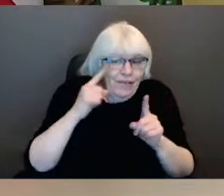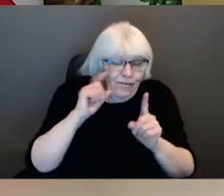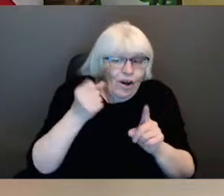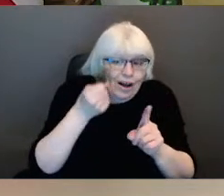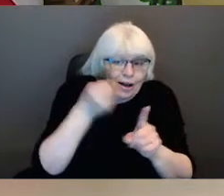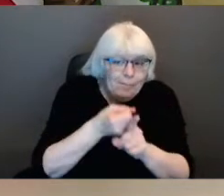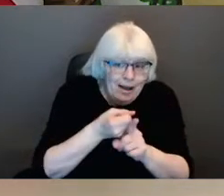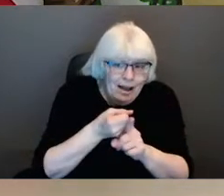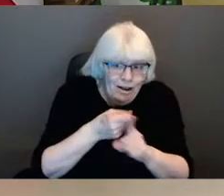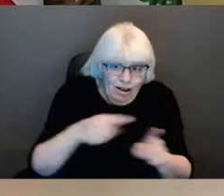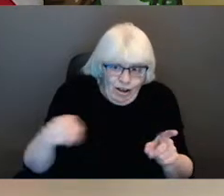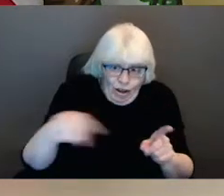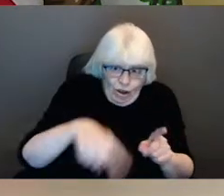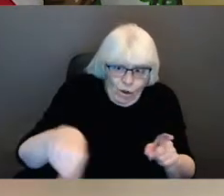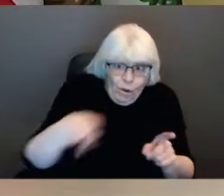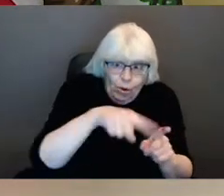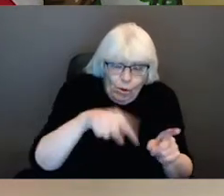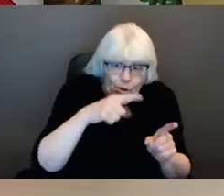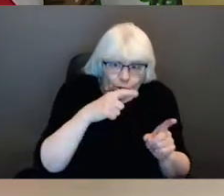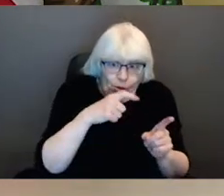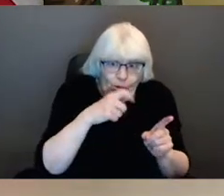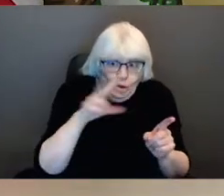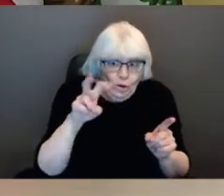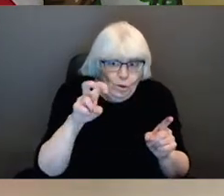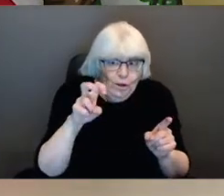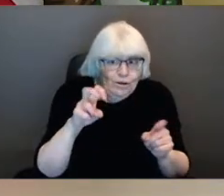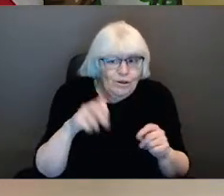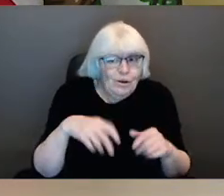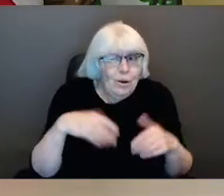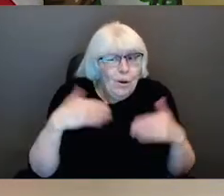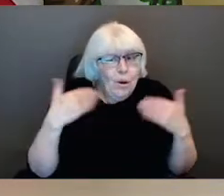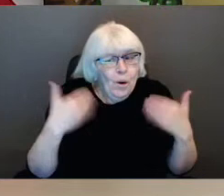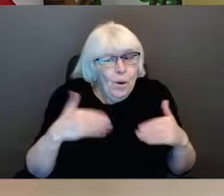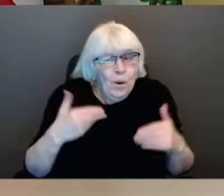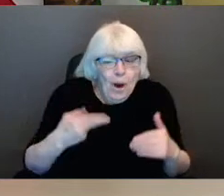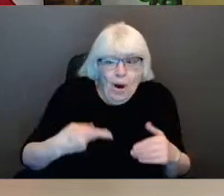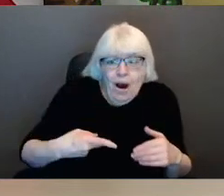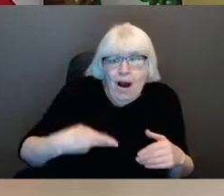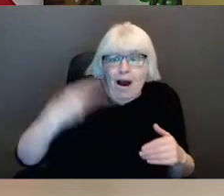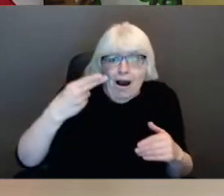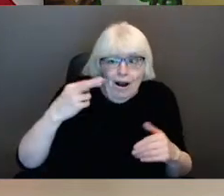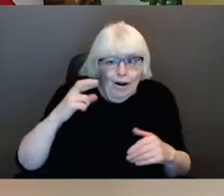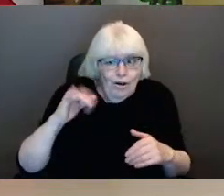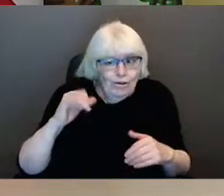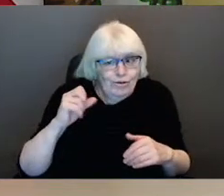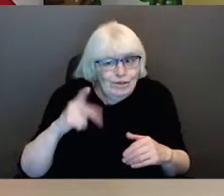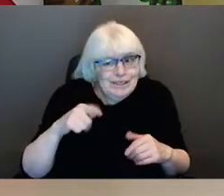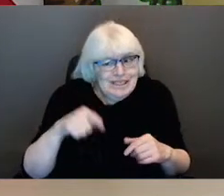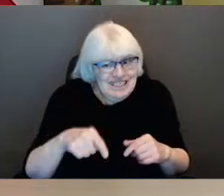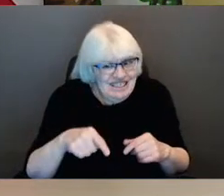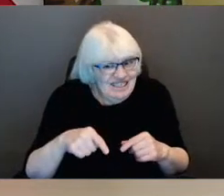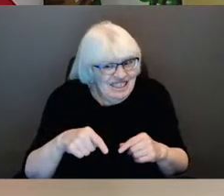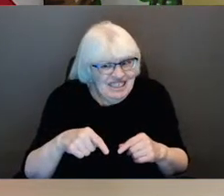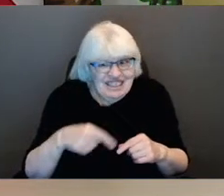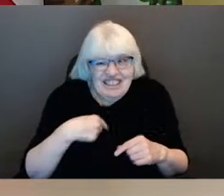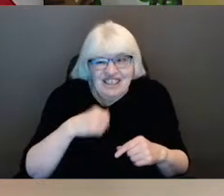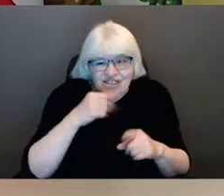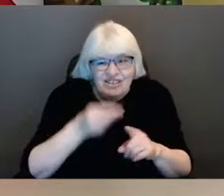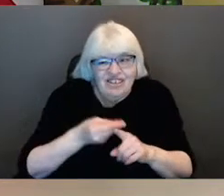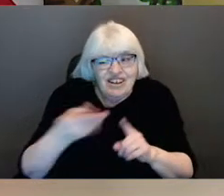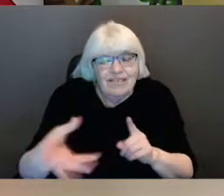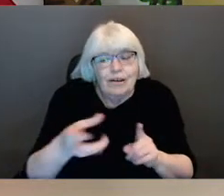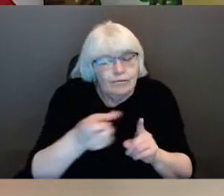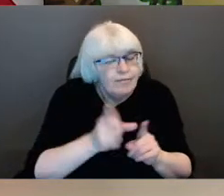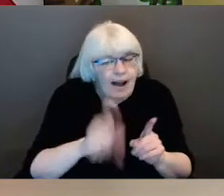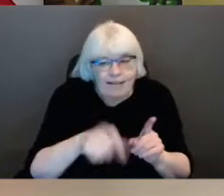who may be at highest risk of ending up in hospital have a chance